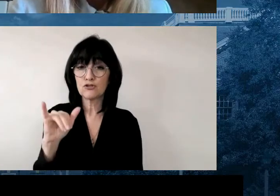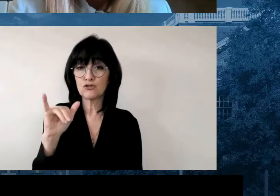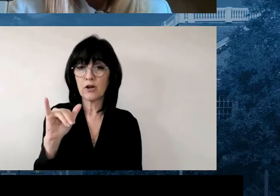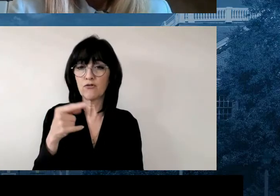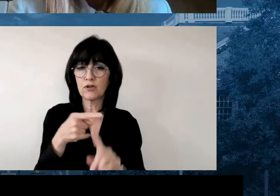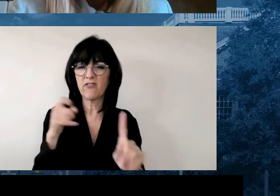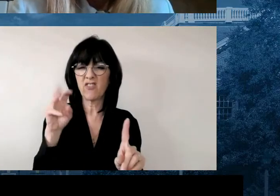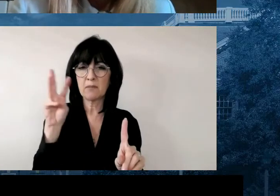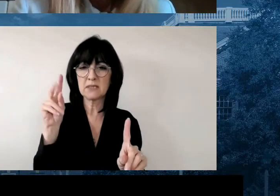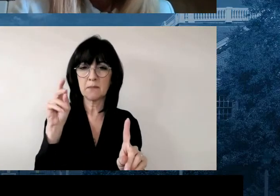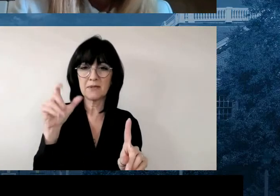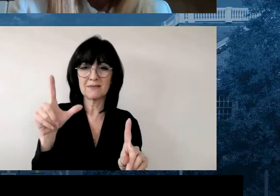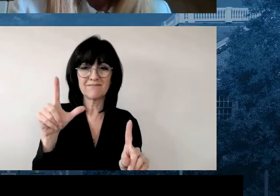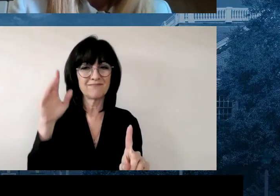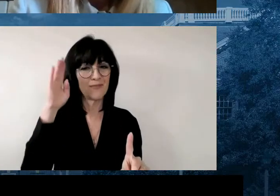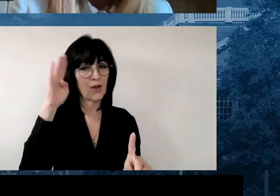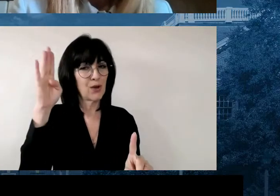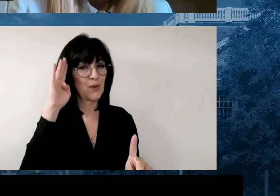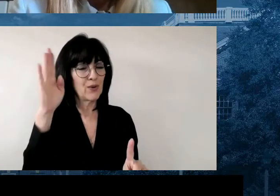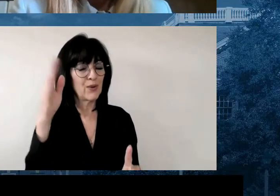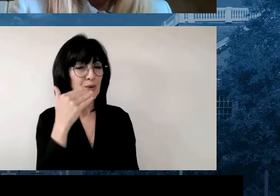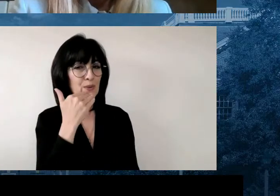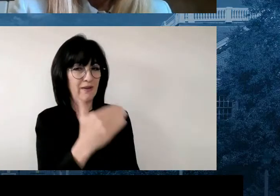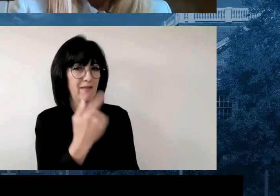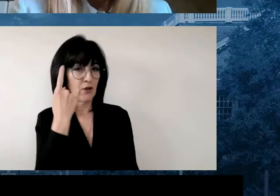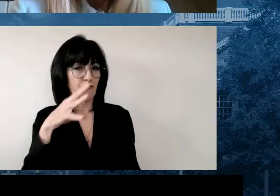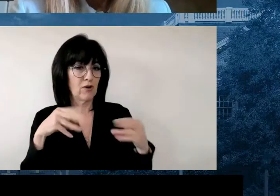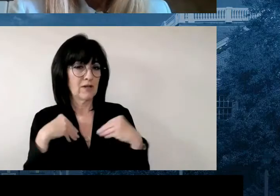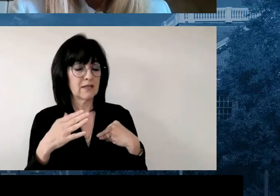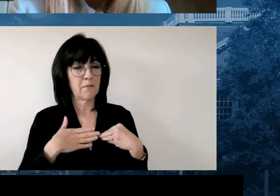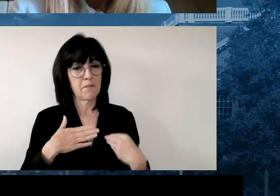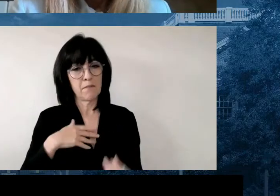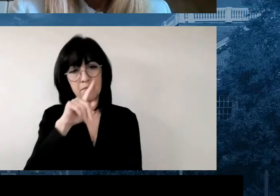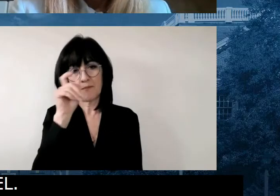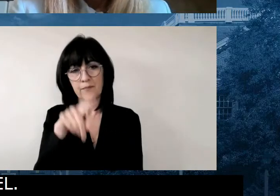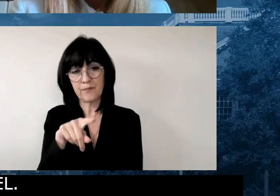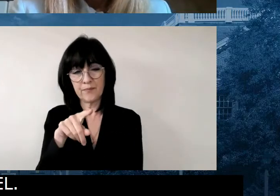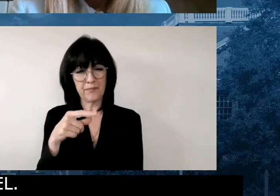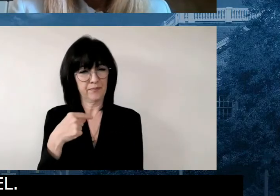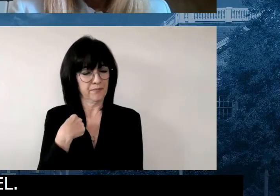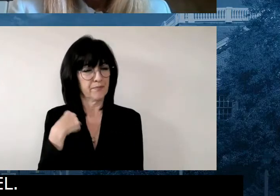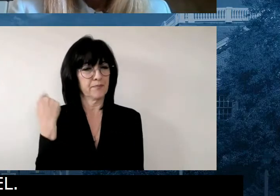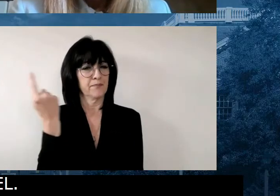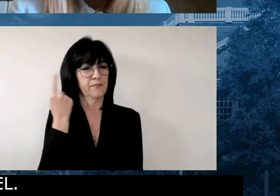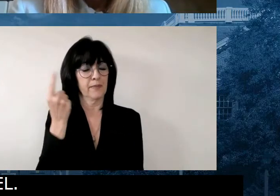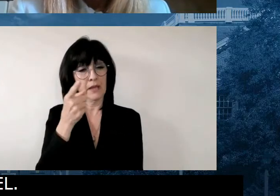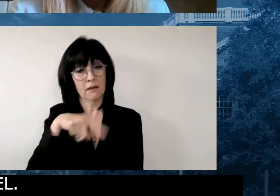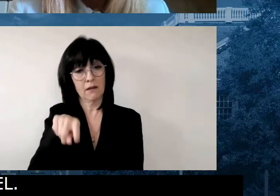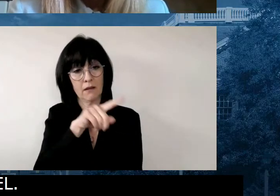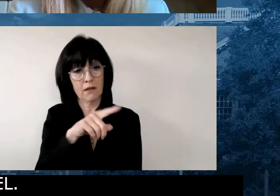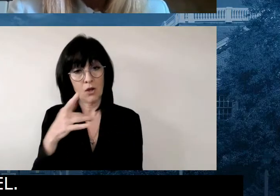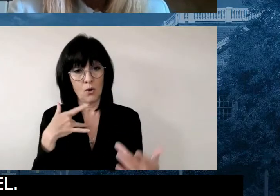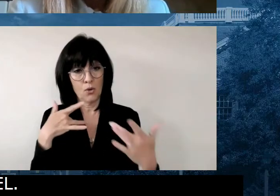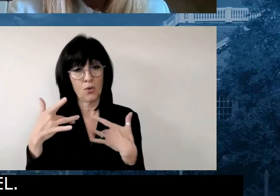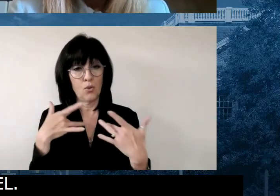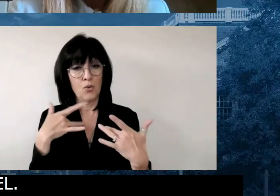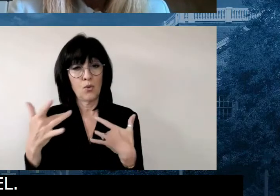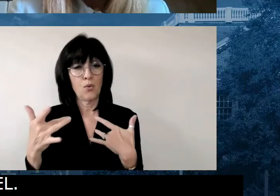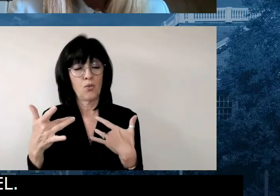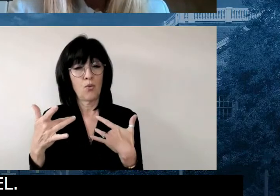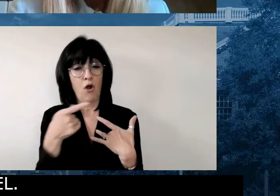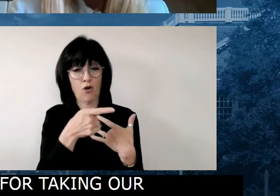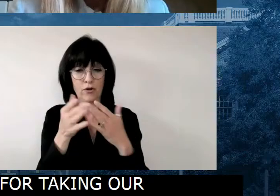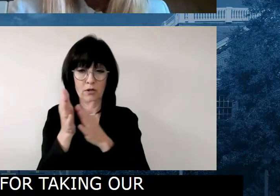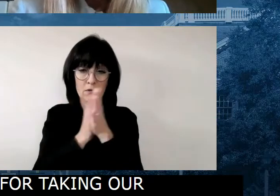Hi, everyone. Thanks for taking our questions. I'm wondering if you're at all worried that prizes and other incentives to get the vaccine devalue it, and that if